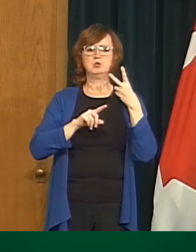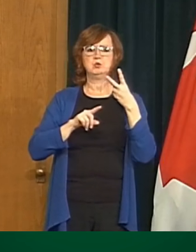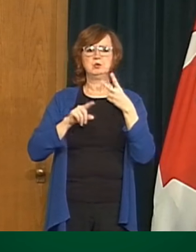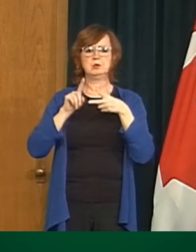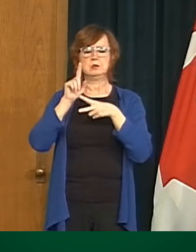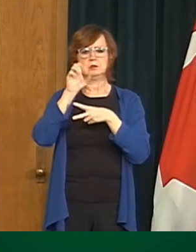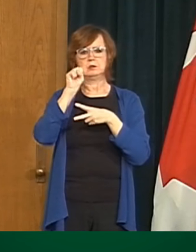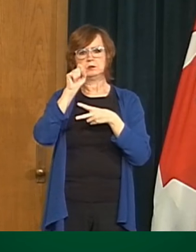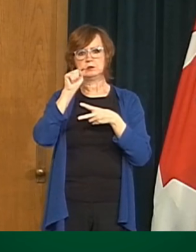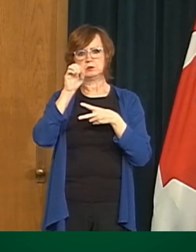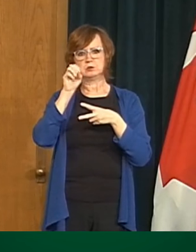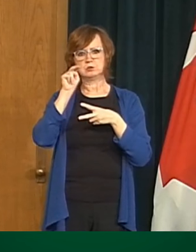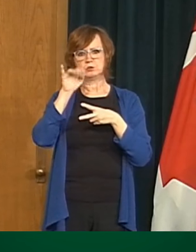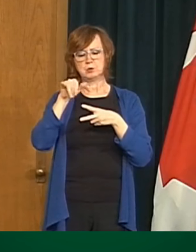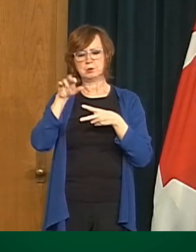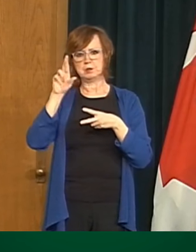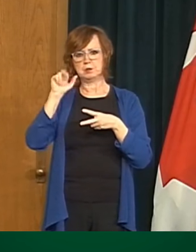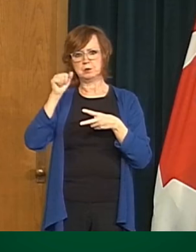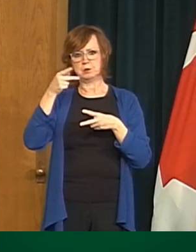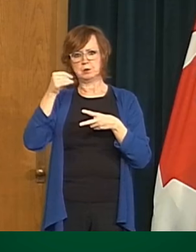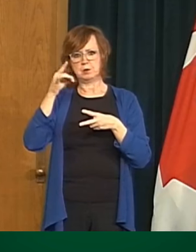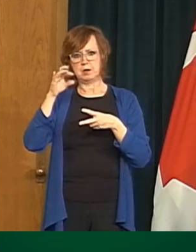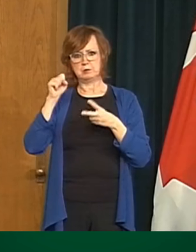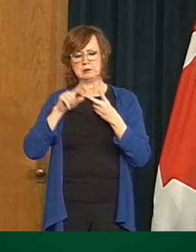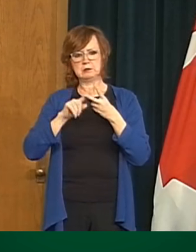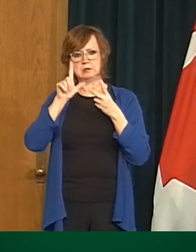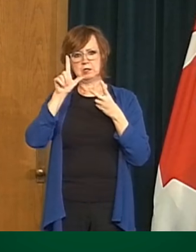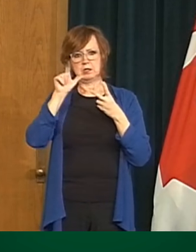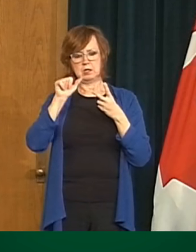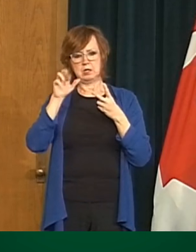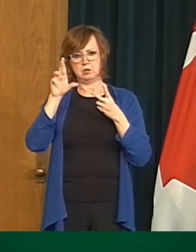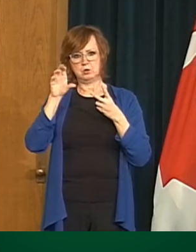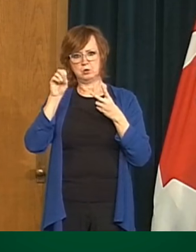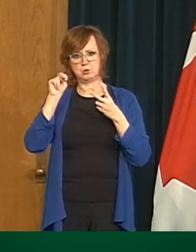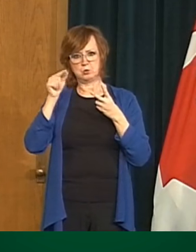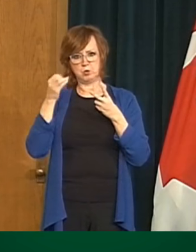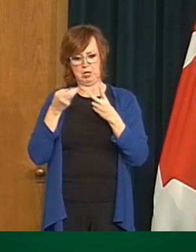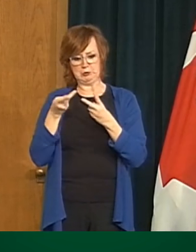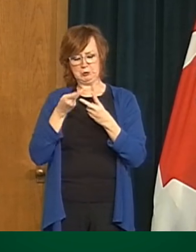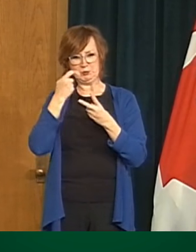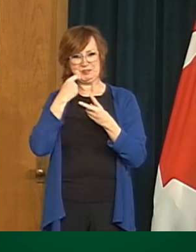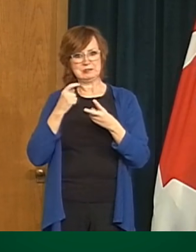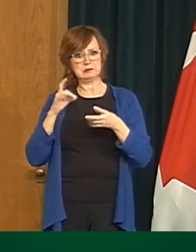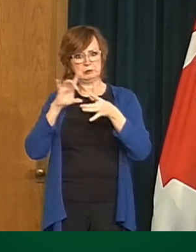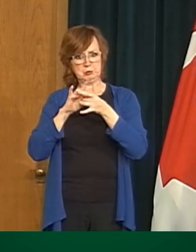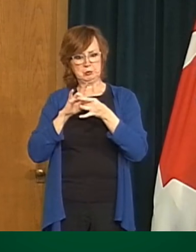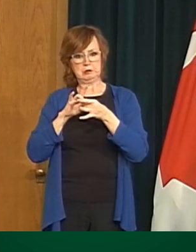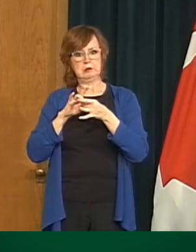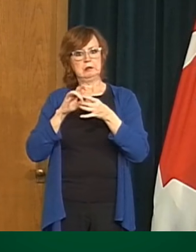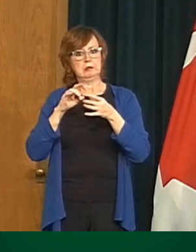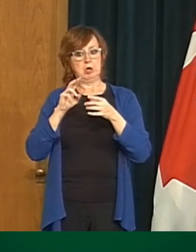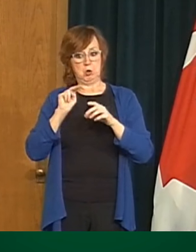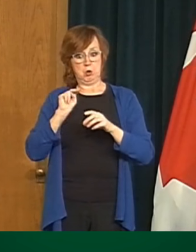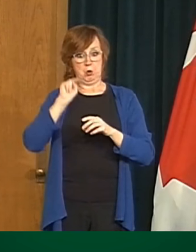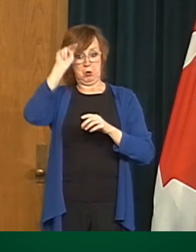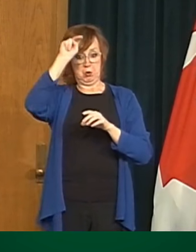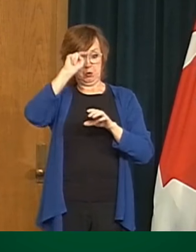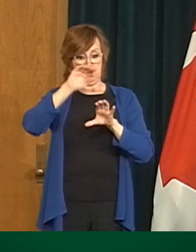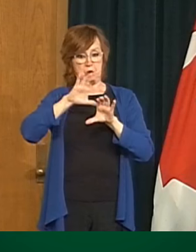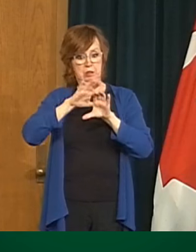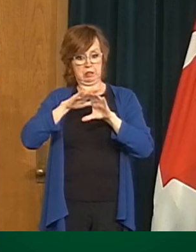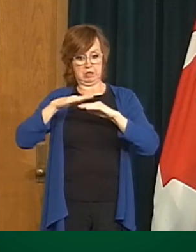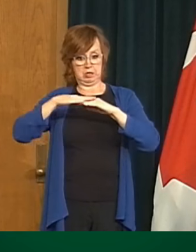joined with all of the other communities in the Northern Administration District as well, asking to be included in the